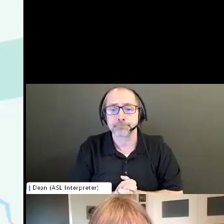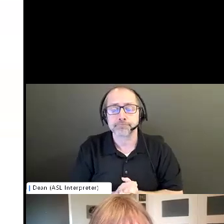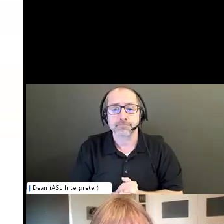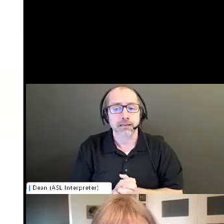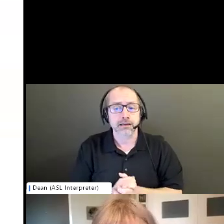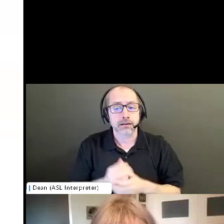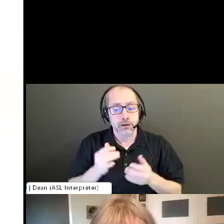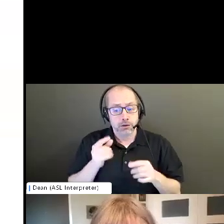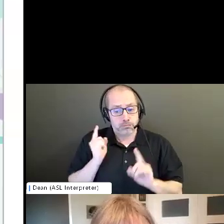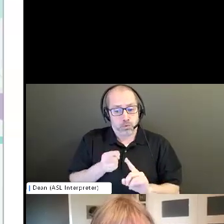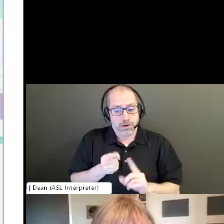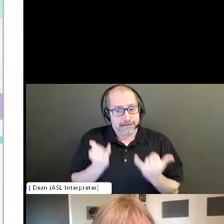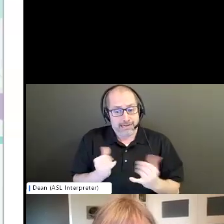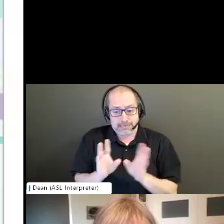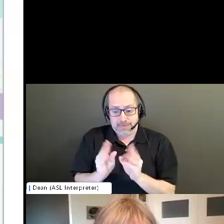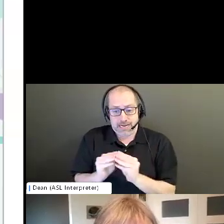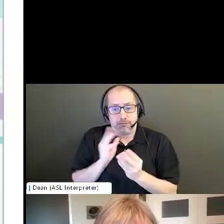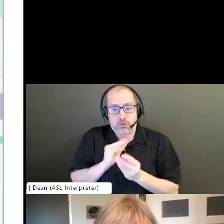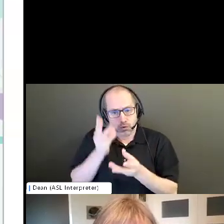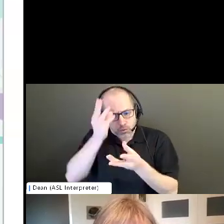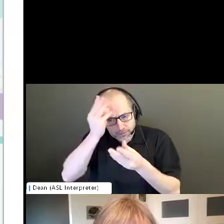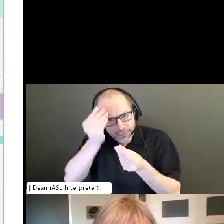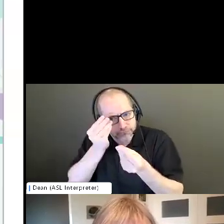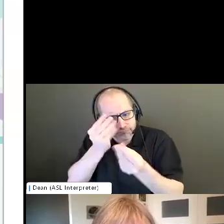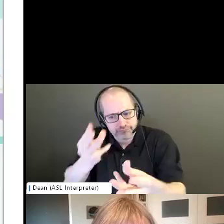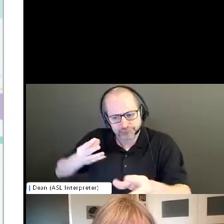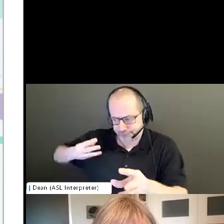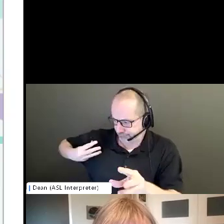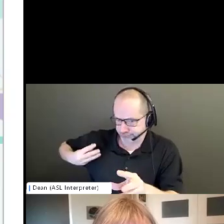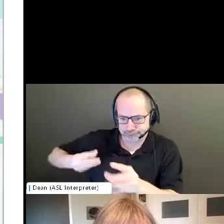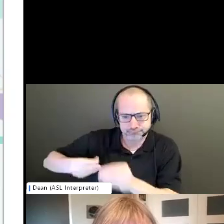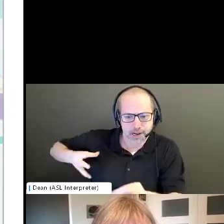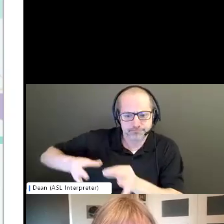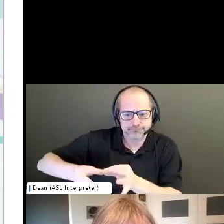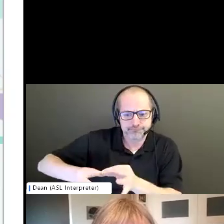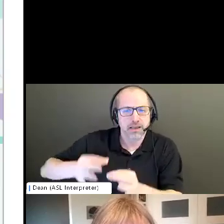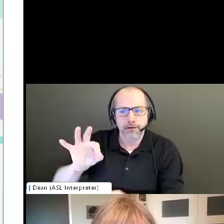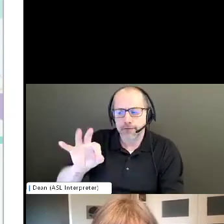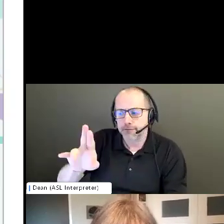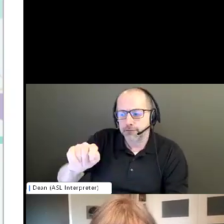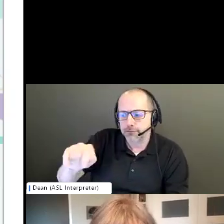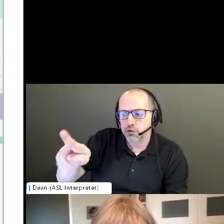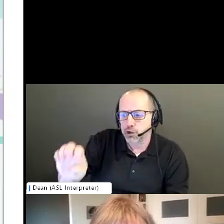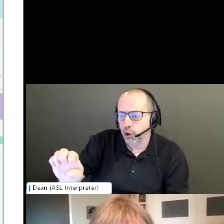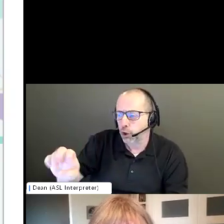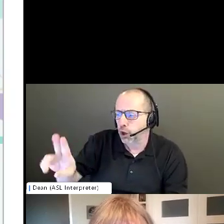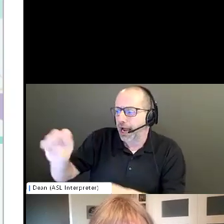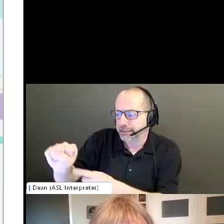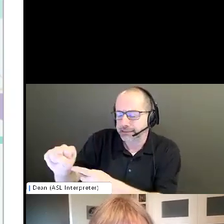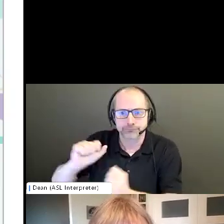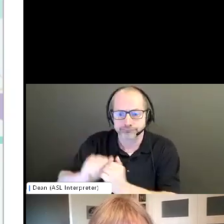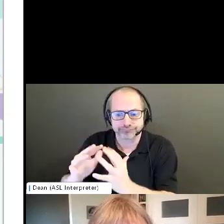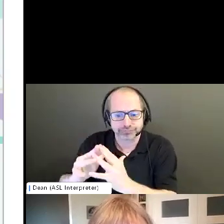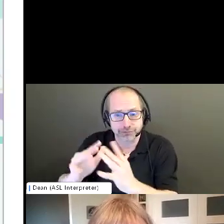about providing a bit of an update on Future Us, which was launched in 2022. I can't believe